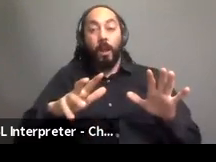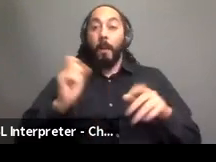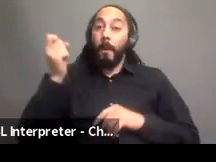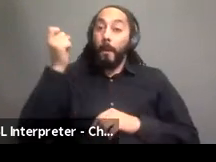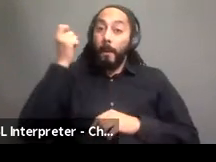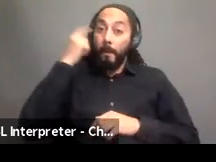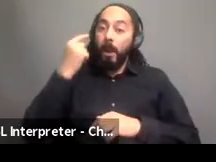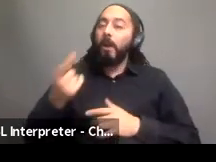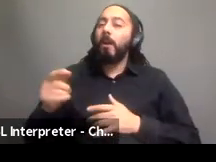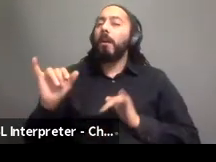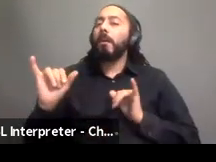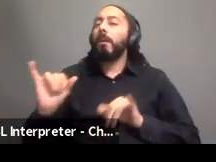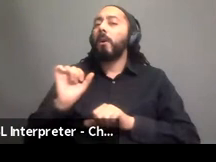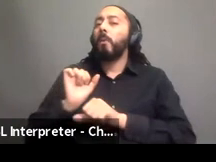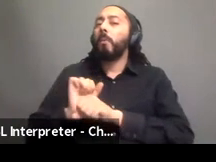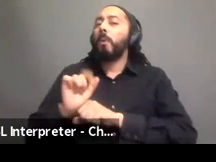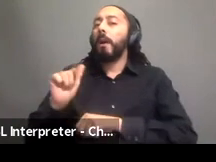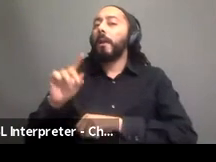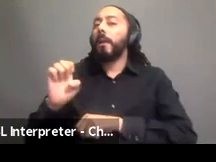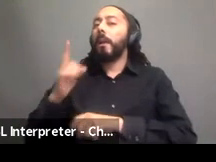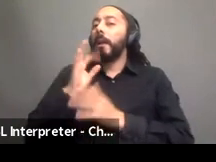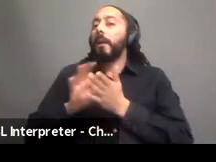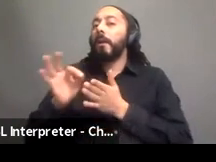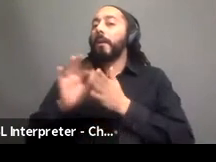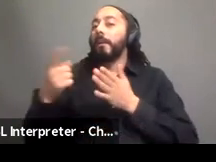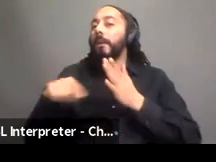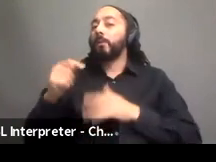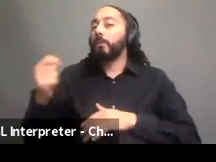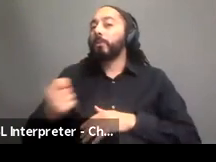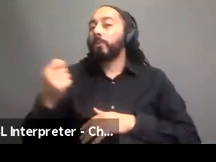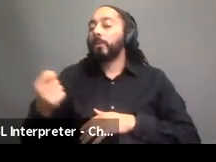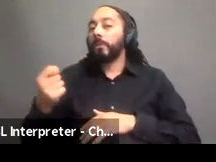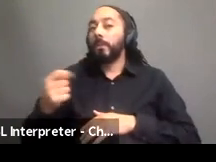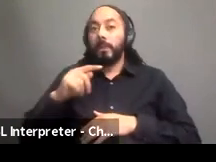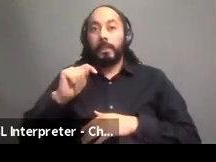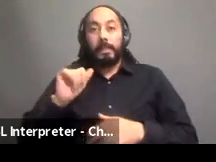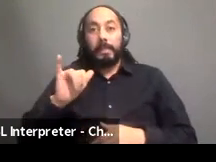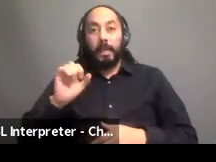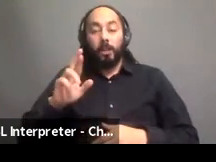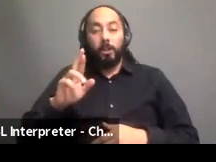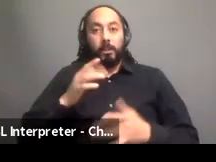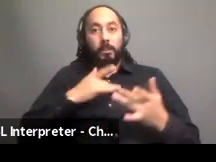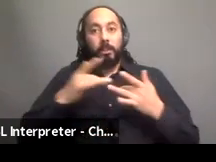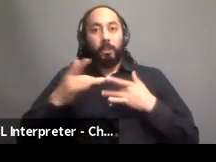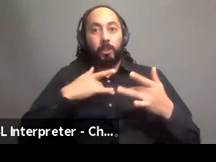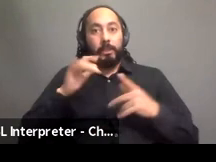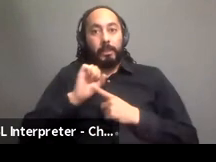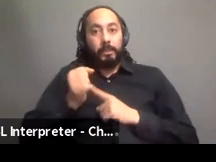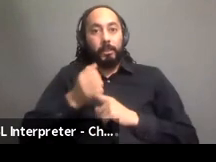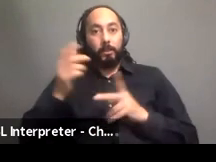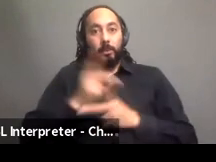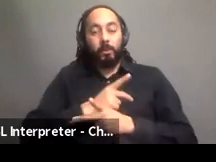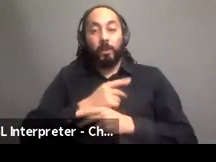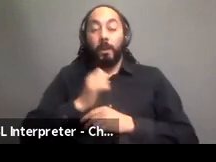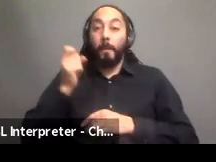work late together alone to do inventory next Tuesday. Taylor is worried the situation may escalate. The boss just